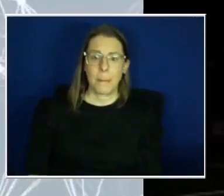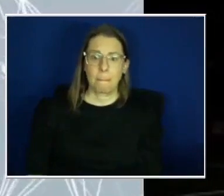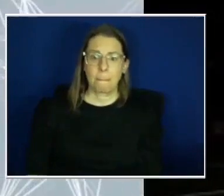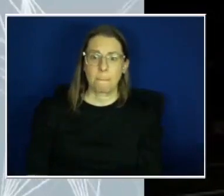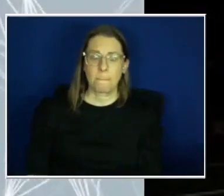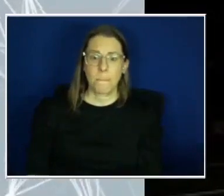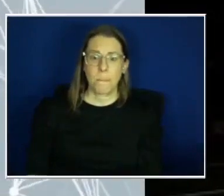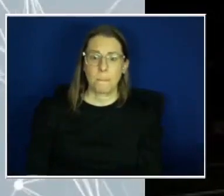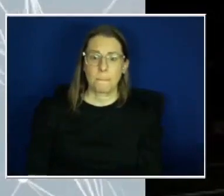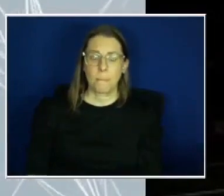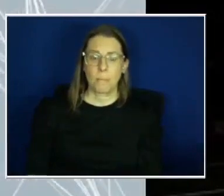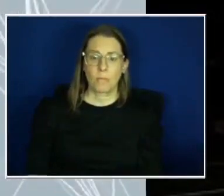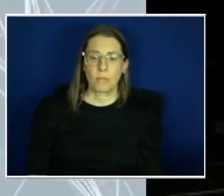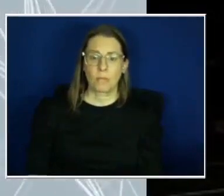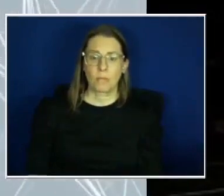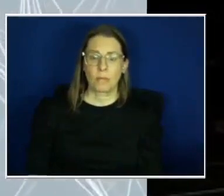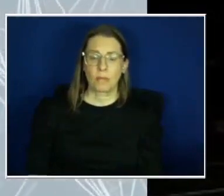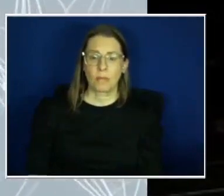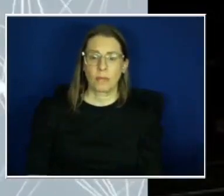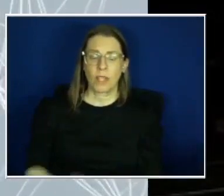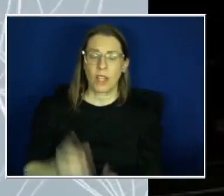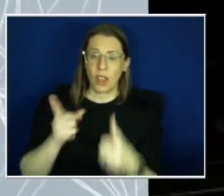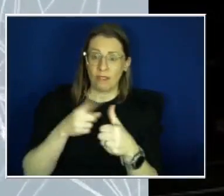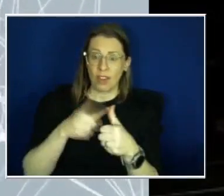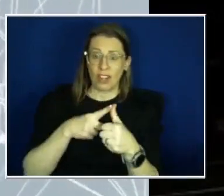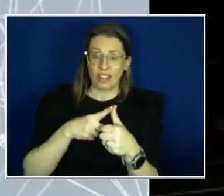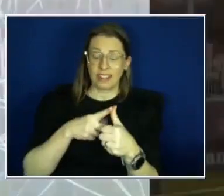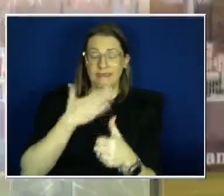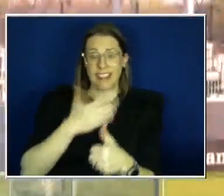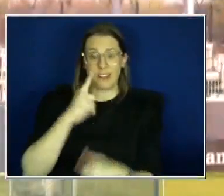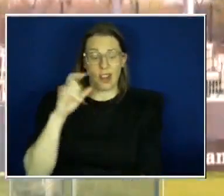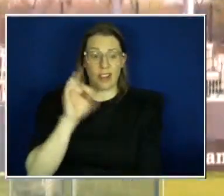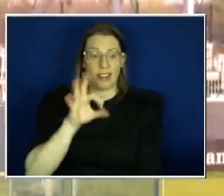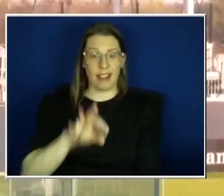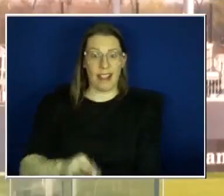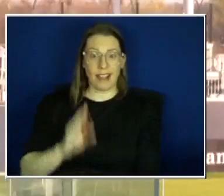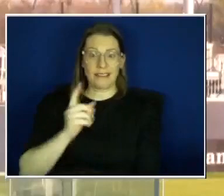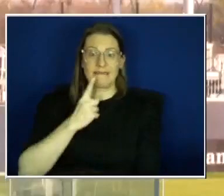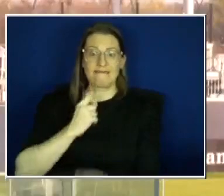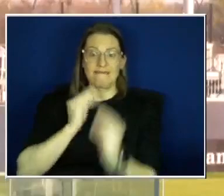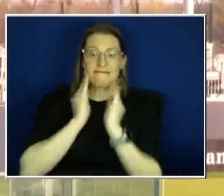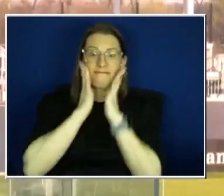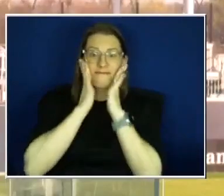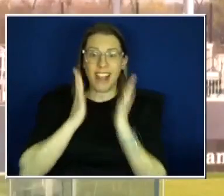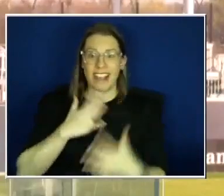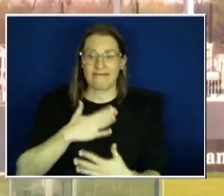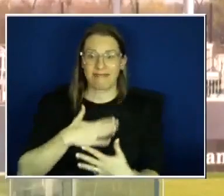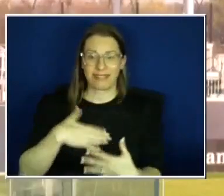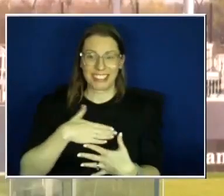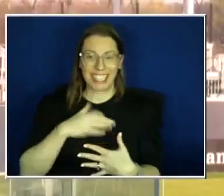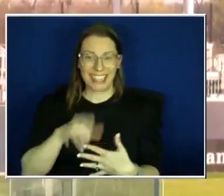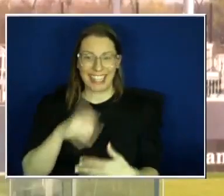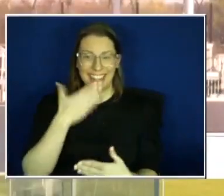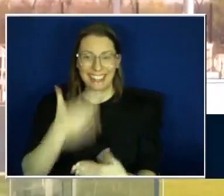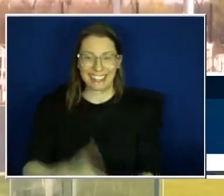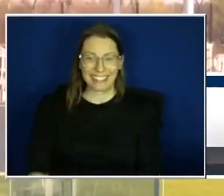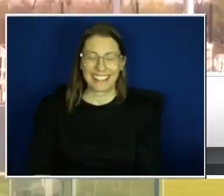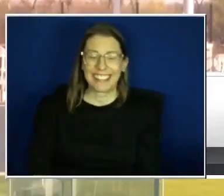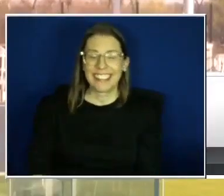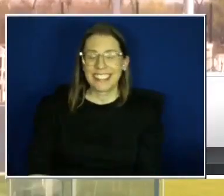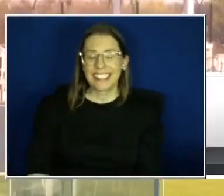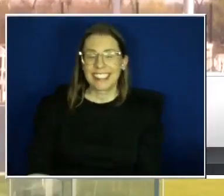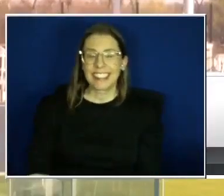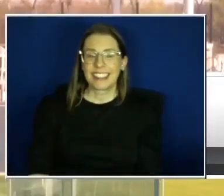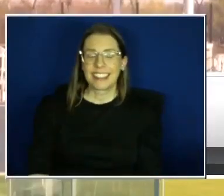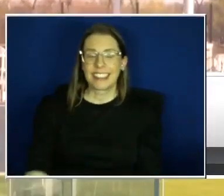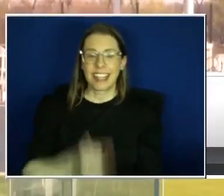Well, first of all, thank you for rattling off that resume for me. I think I'm blushing out here, and so I appreciate that. Thank you. I think there's a lot of